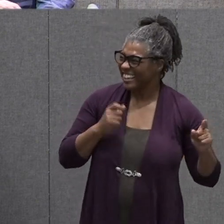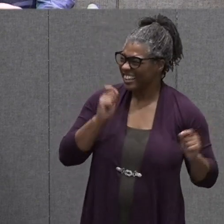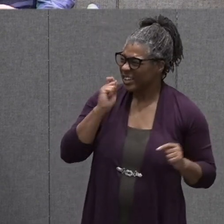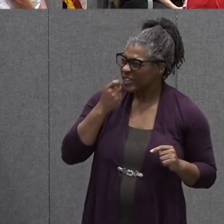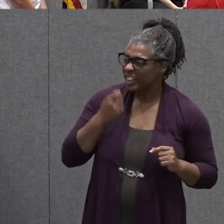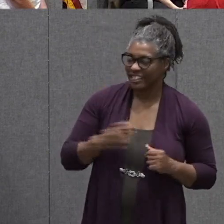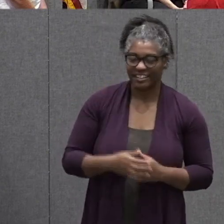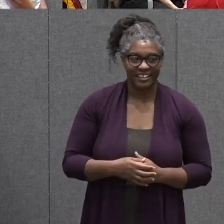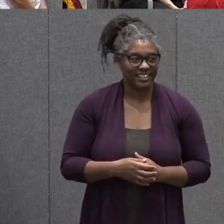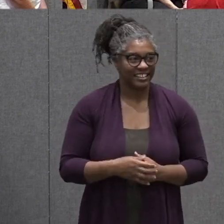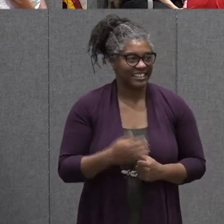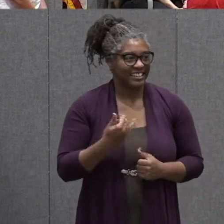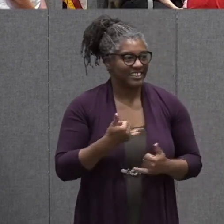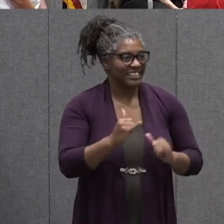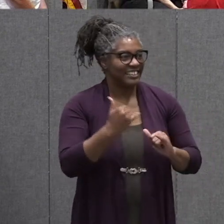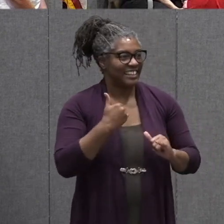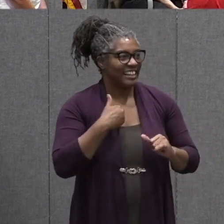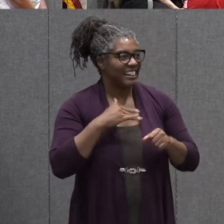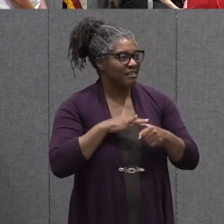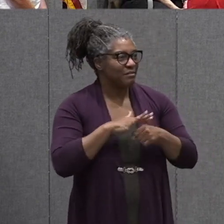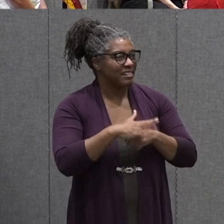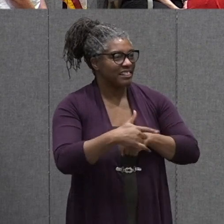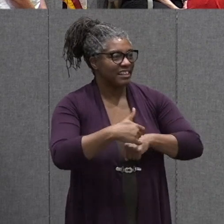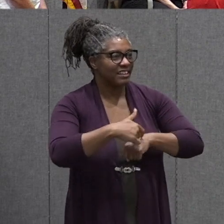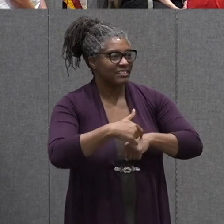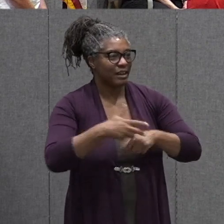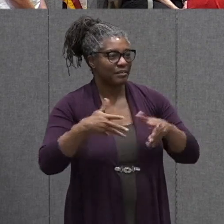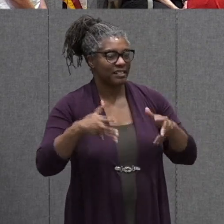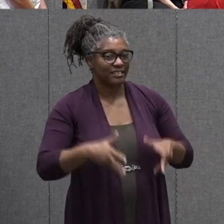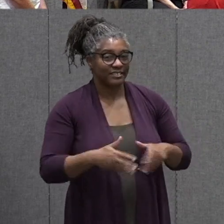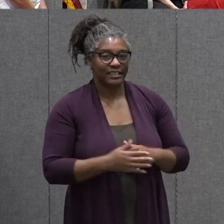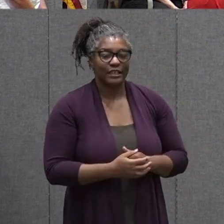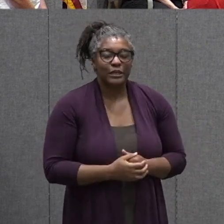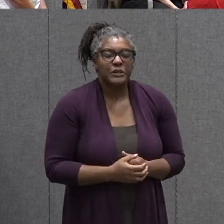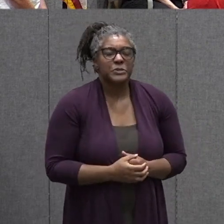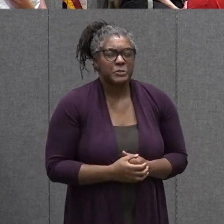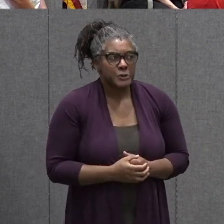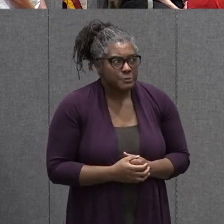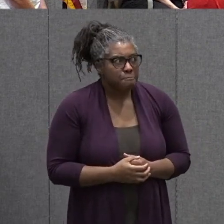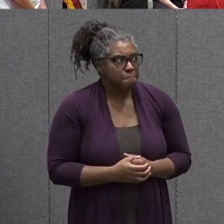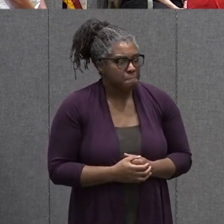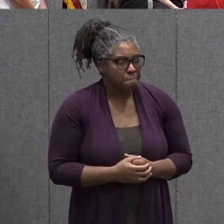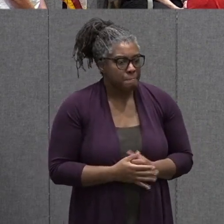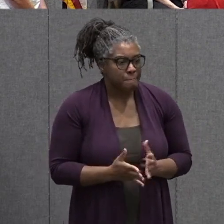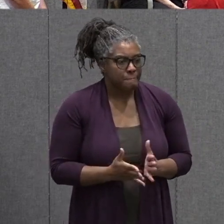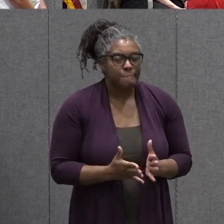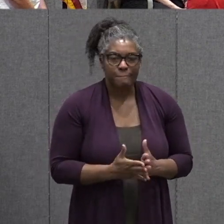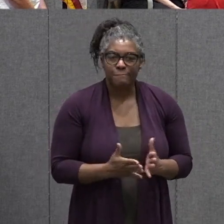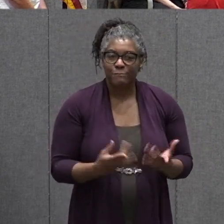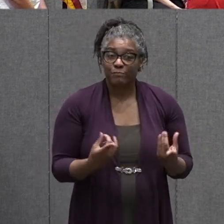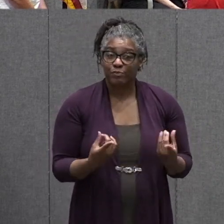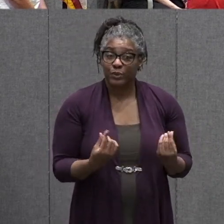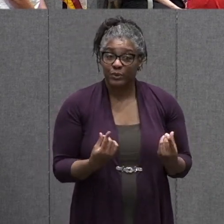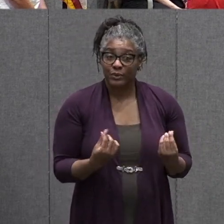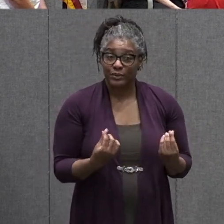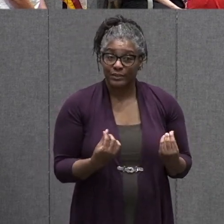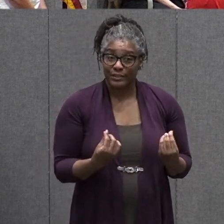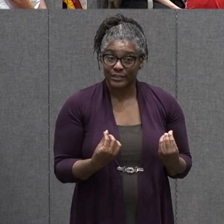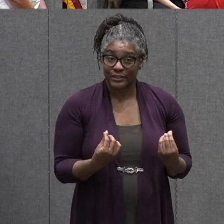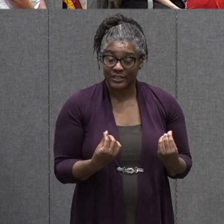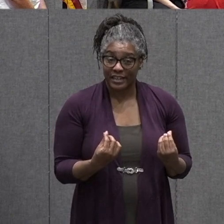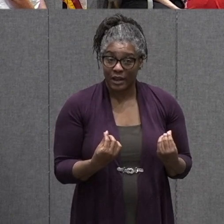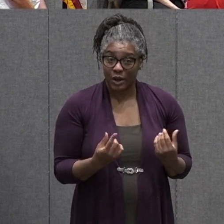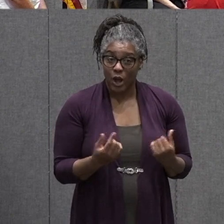So we still got a lot of time left. Yeah. I think what I want to do now is I want to take a quick